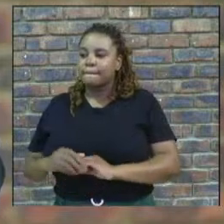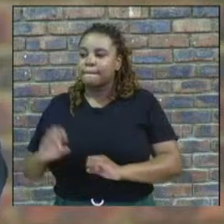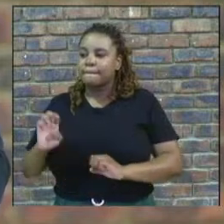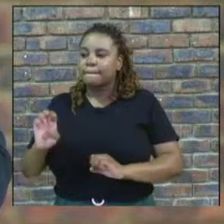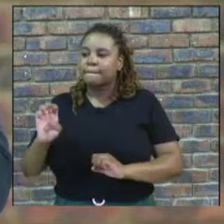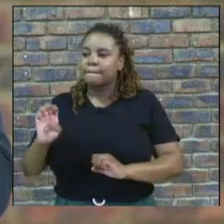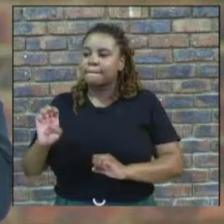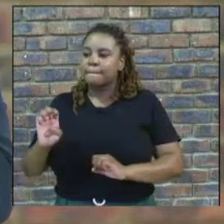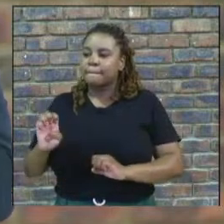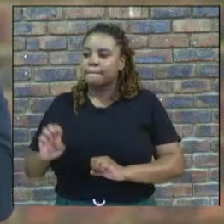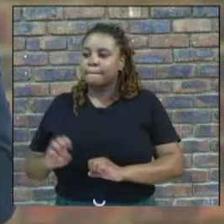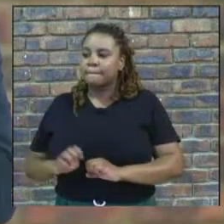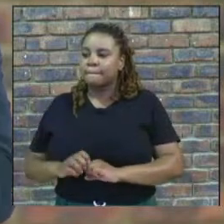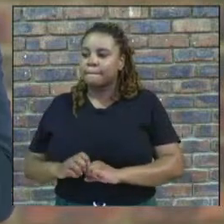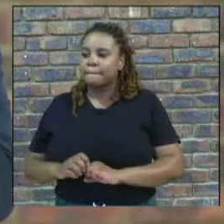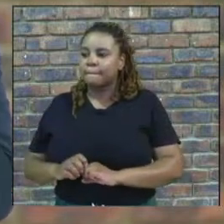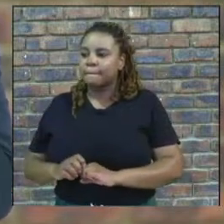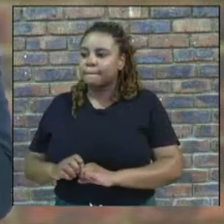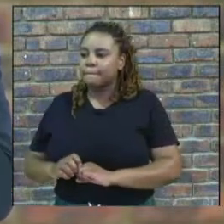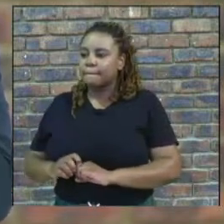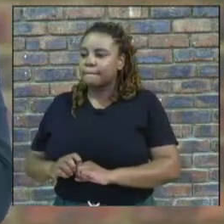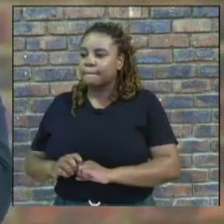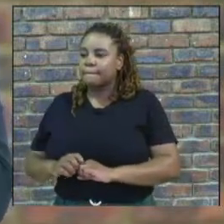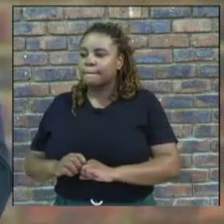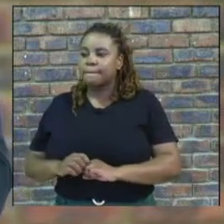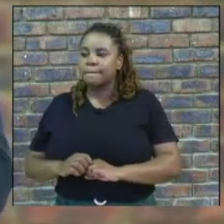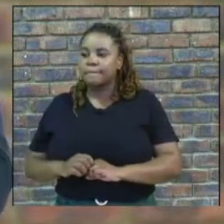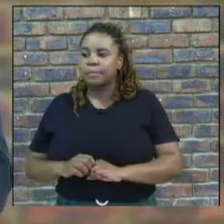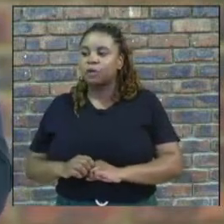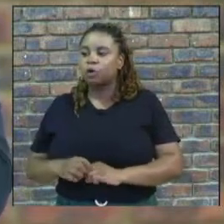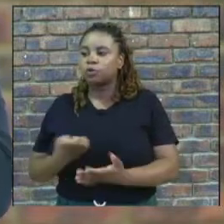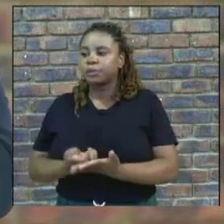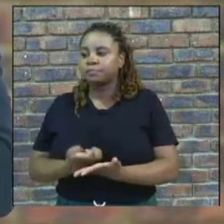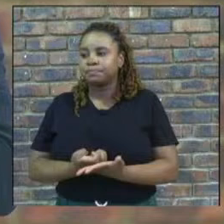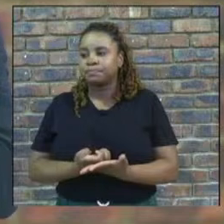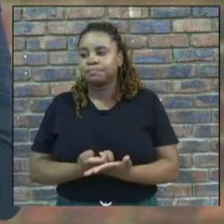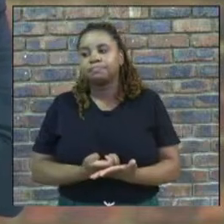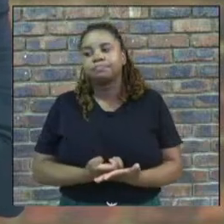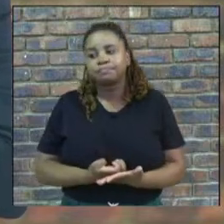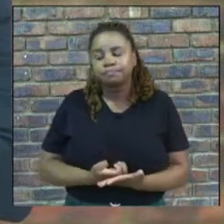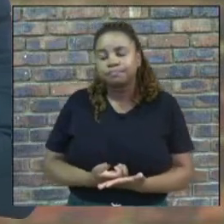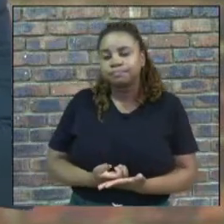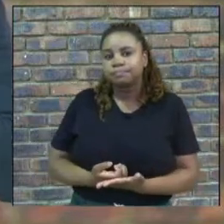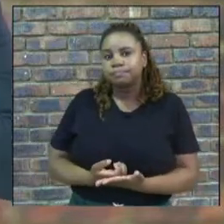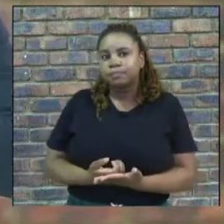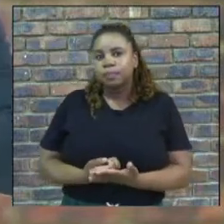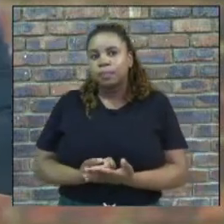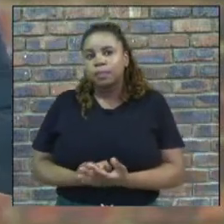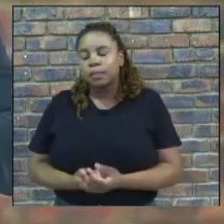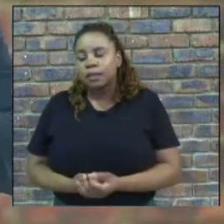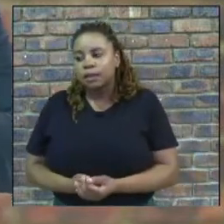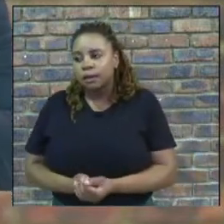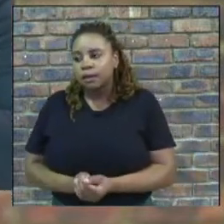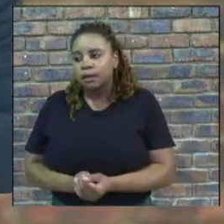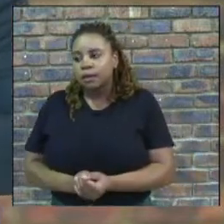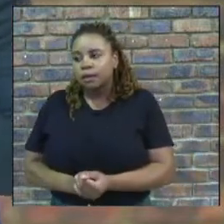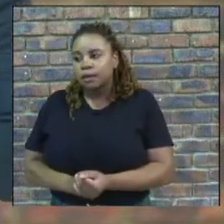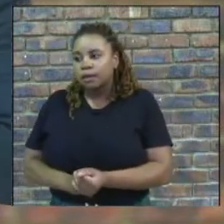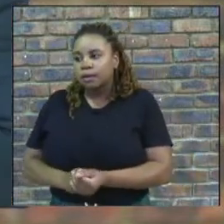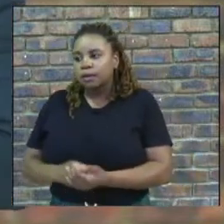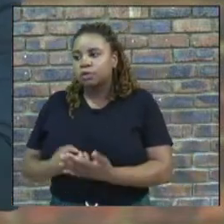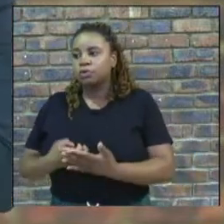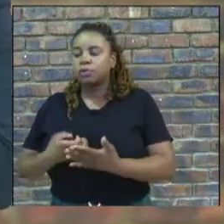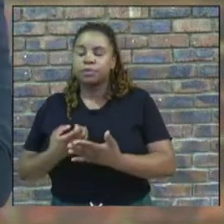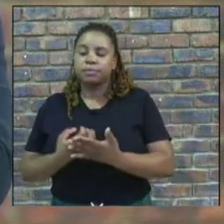tlo go downstream a lot than upstream because yeah, unless if one morning re ka tsoga ba re go Cullinan re na